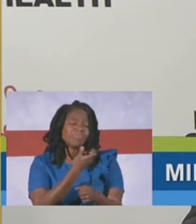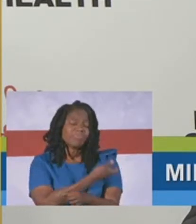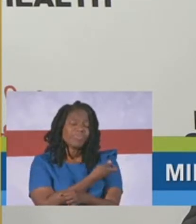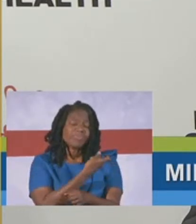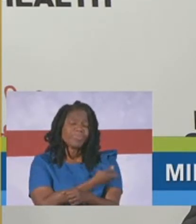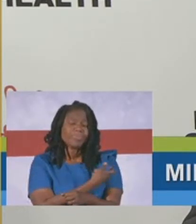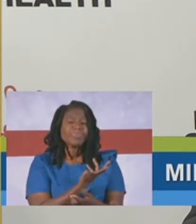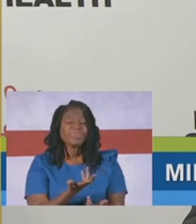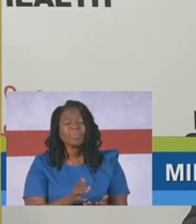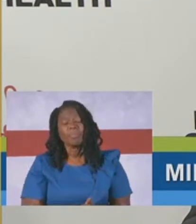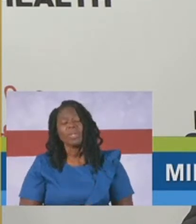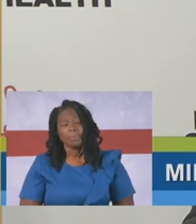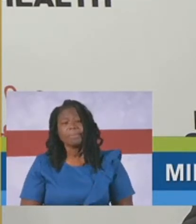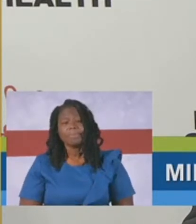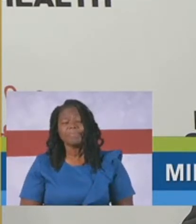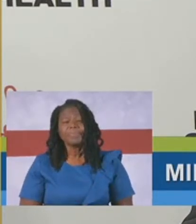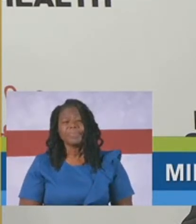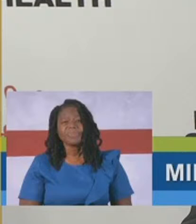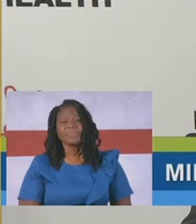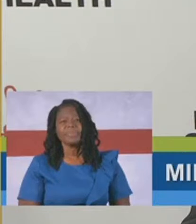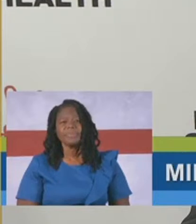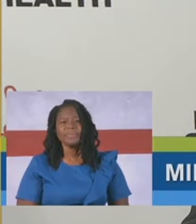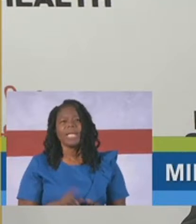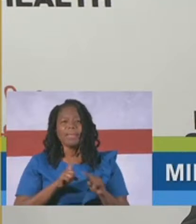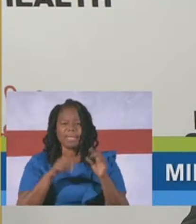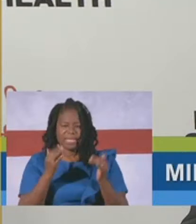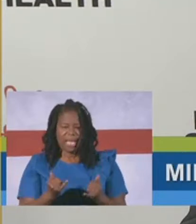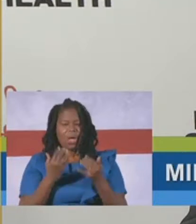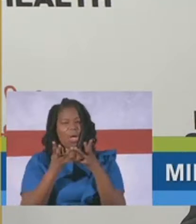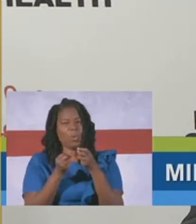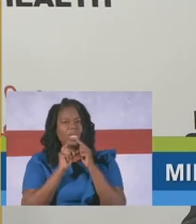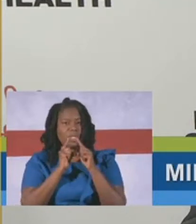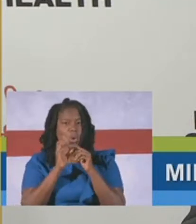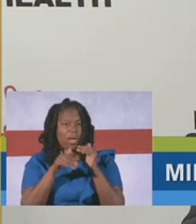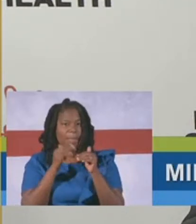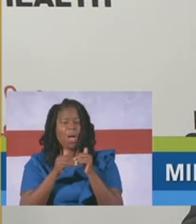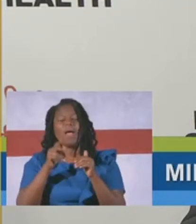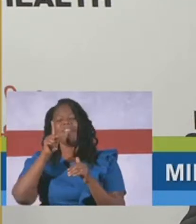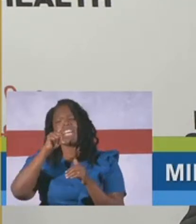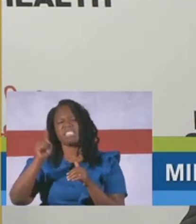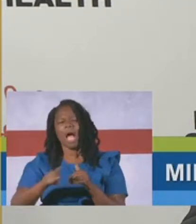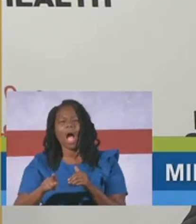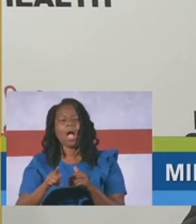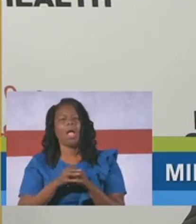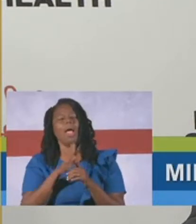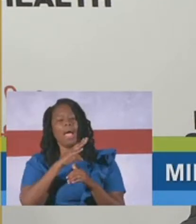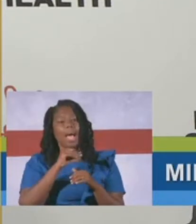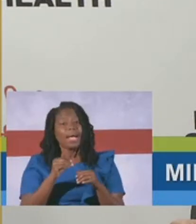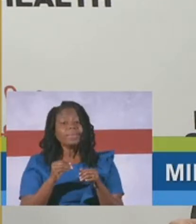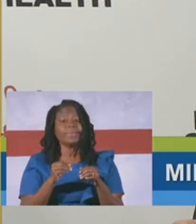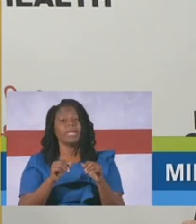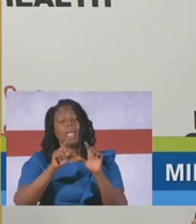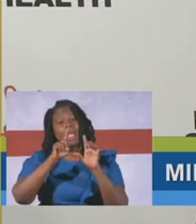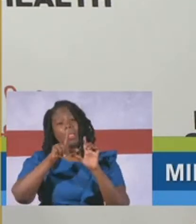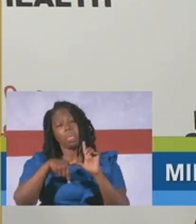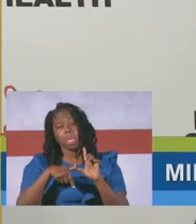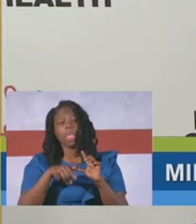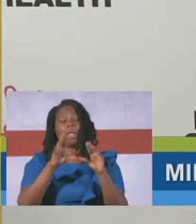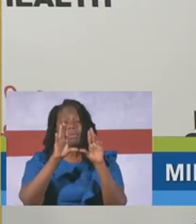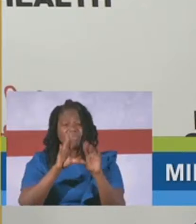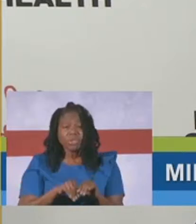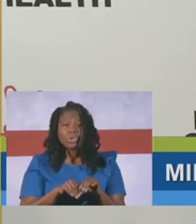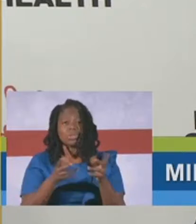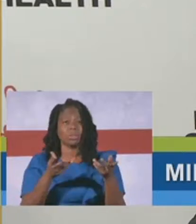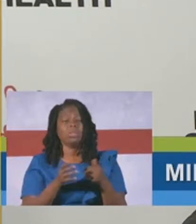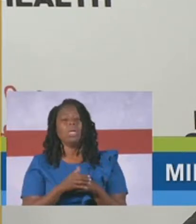As we know, I want to deal with the issue of the Pfizer vaccines and the expiry dates. As you know, the Pfizer vaccines that we currently